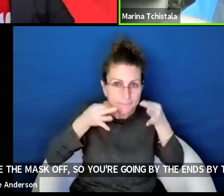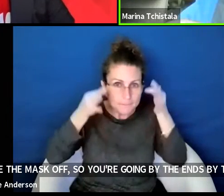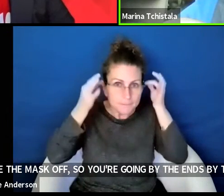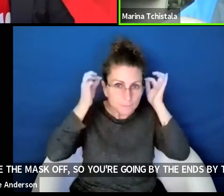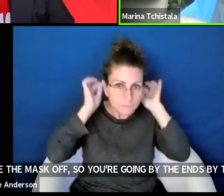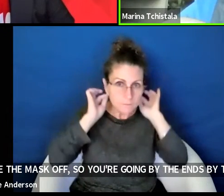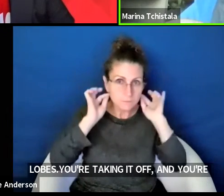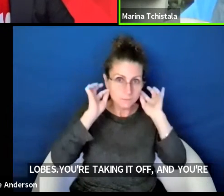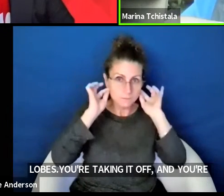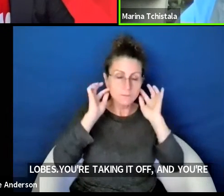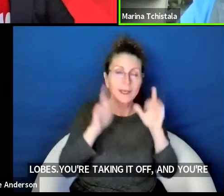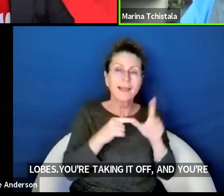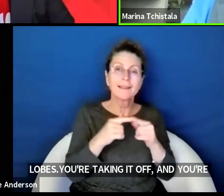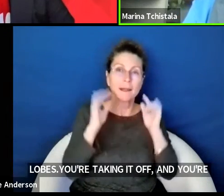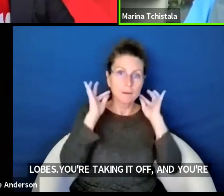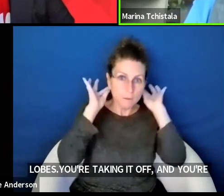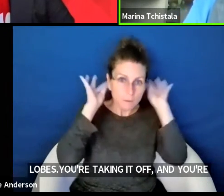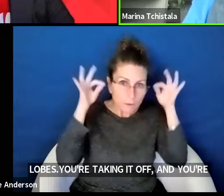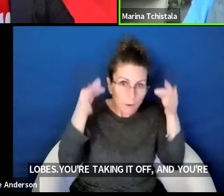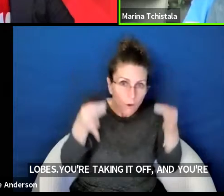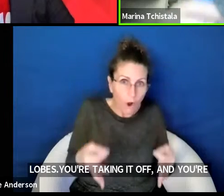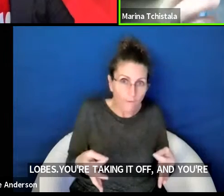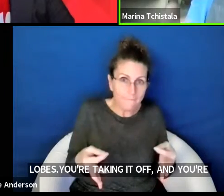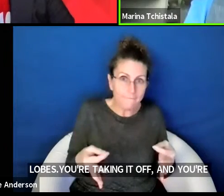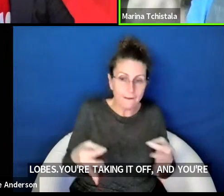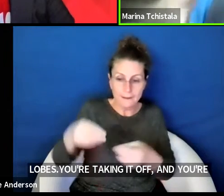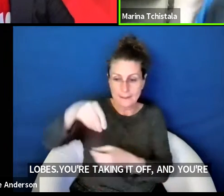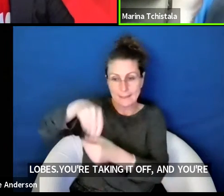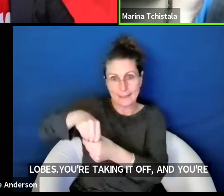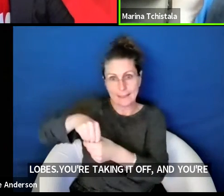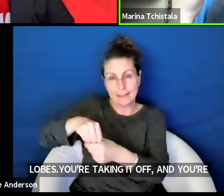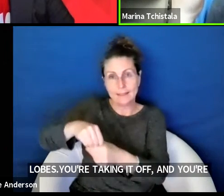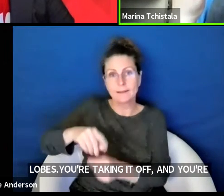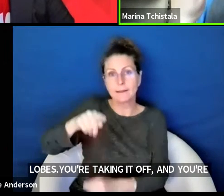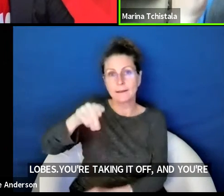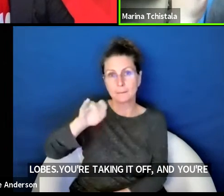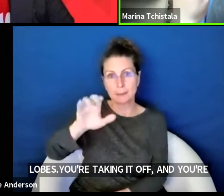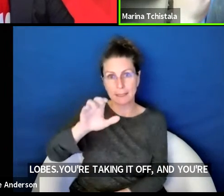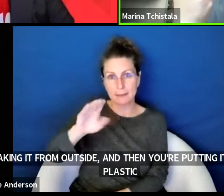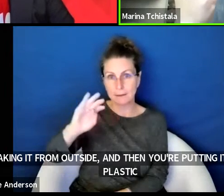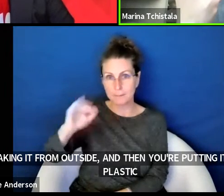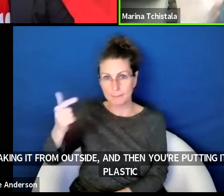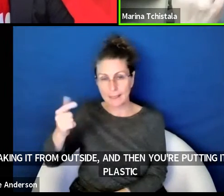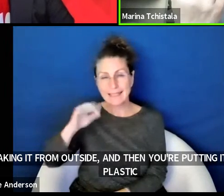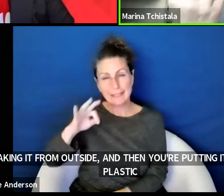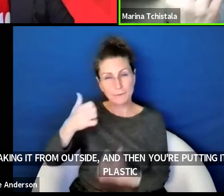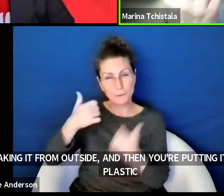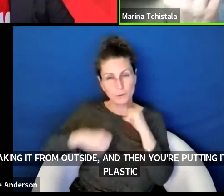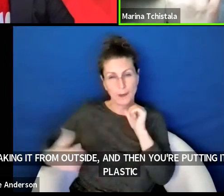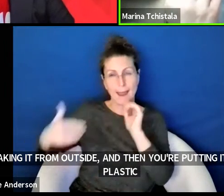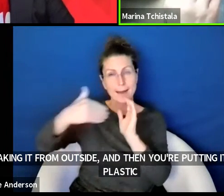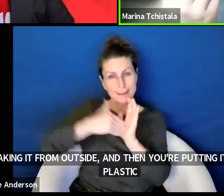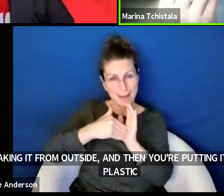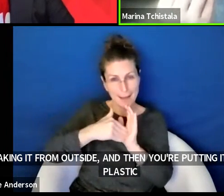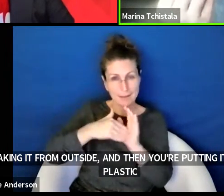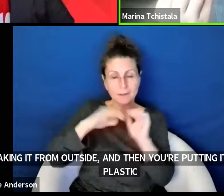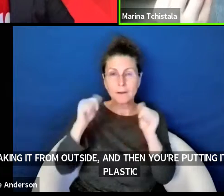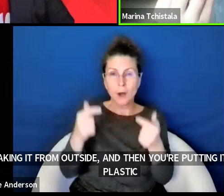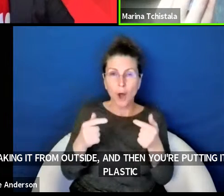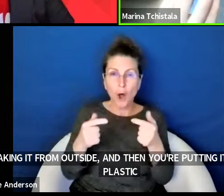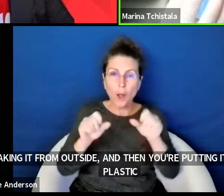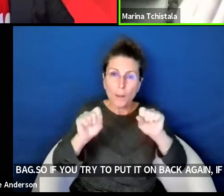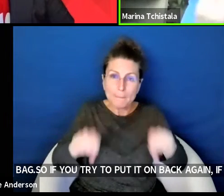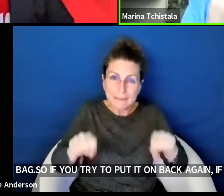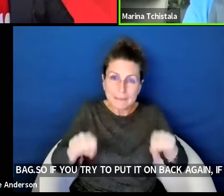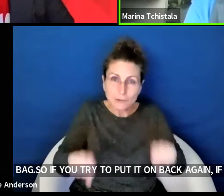in a plastic bag. So if you try to put it on back again, if you think about it, all the potentially